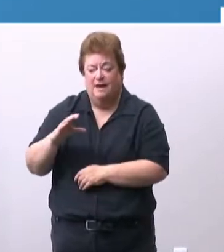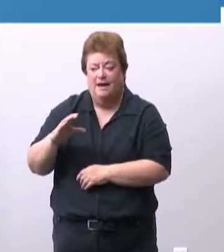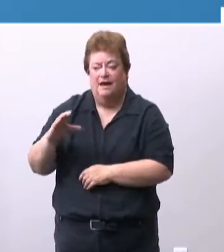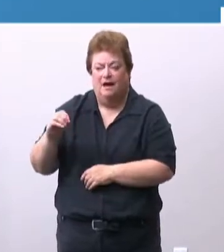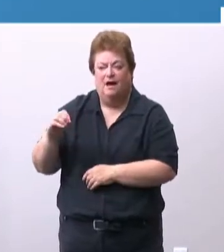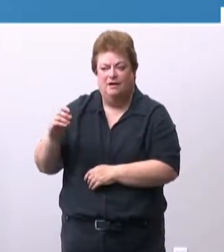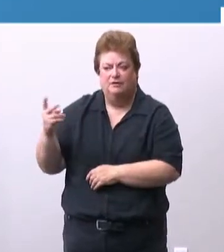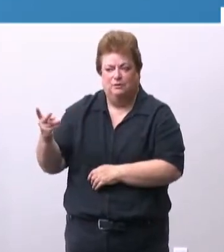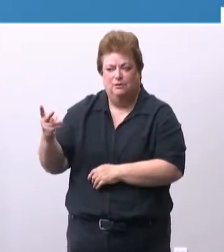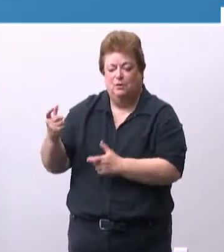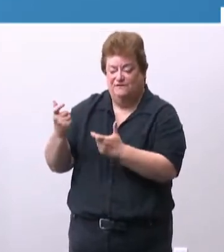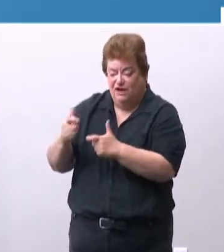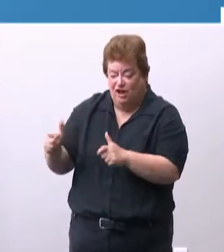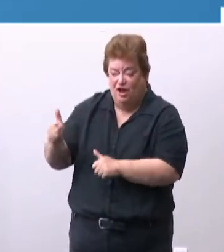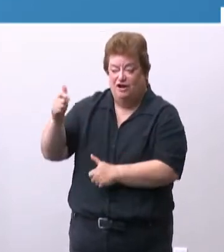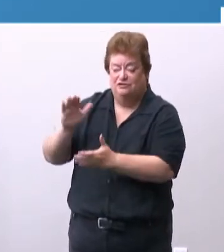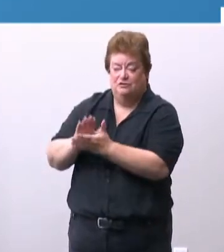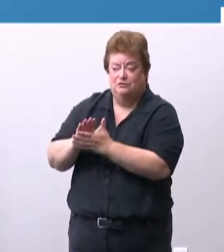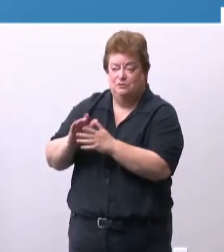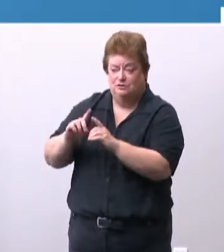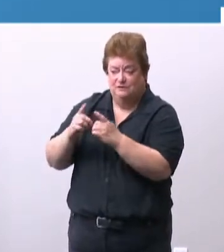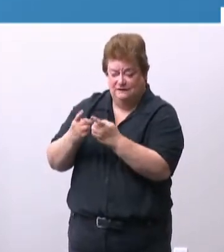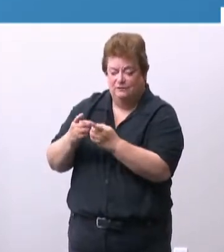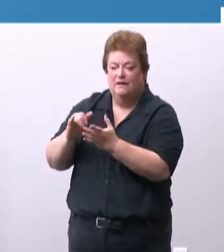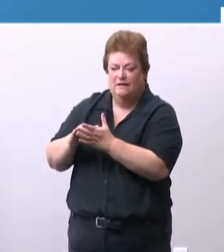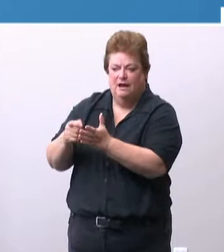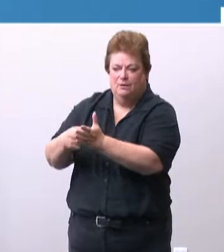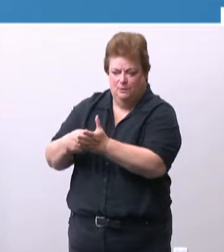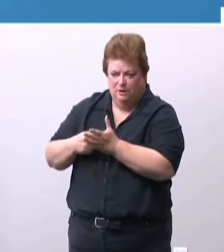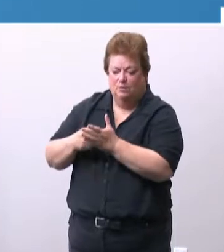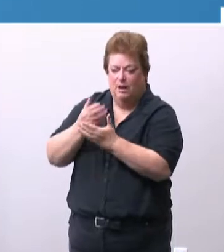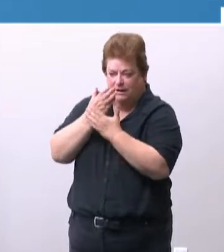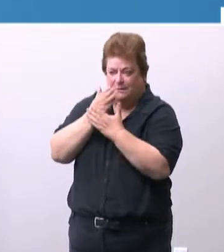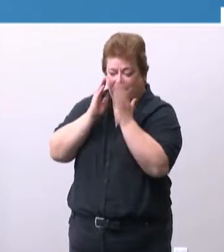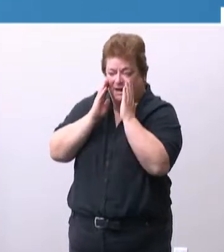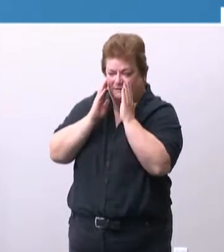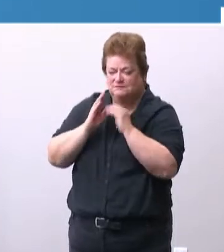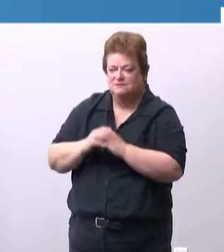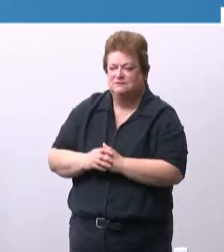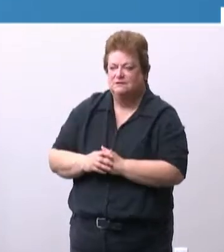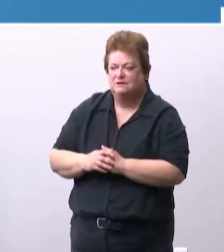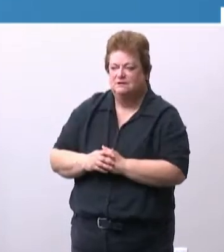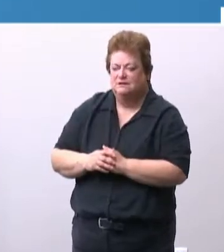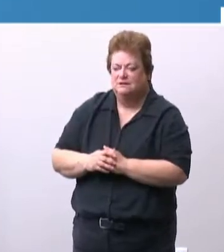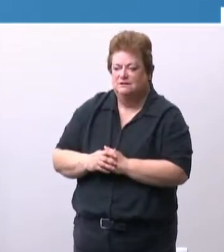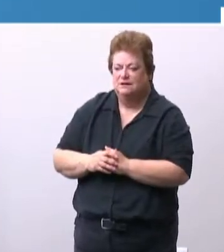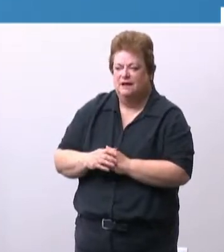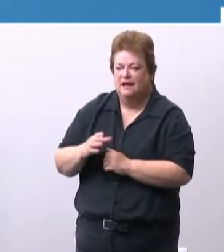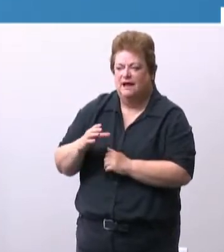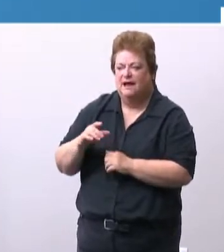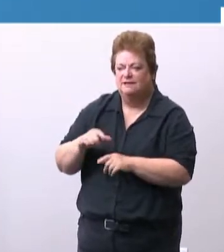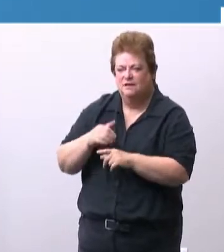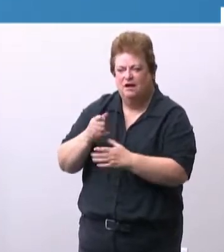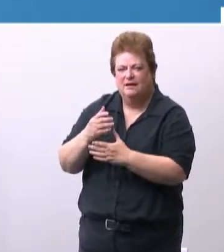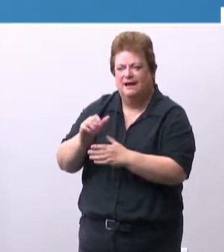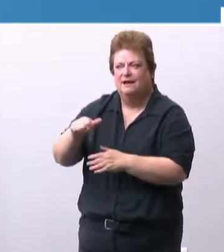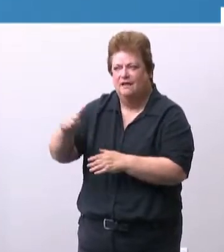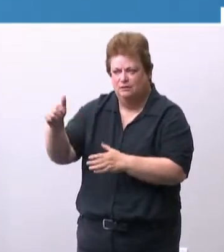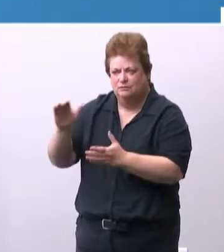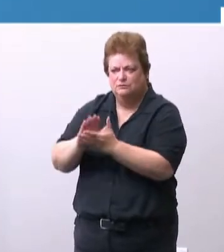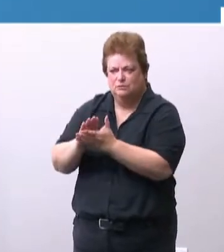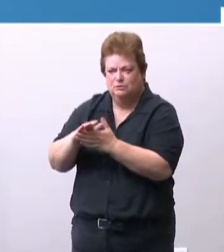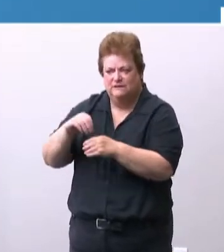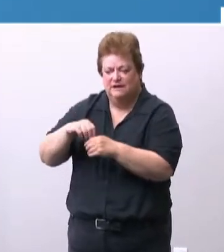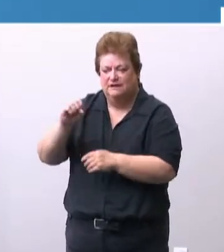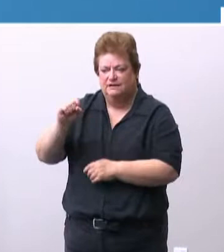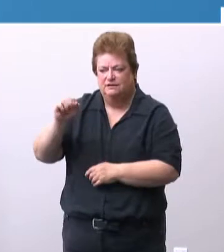OPS and two of the largest school districts that do have mask mandates in place, as long as some of the schools in Sarpy County.